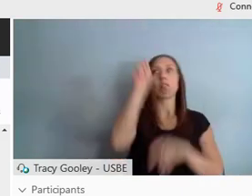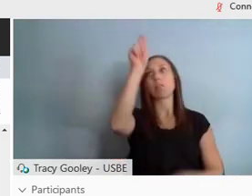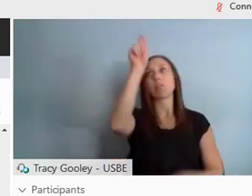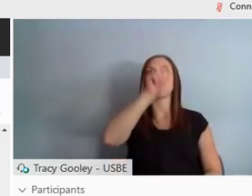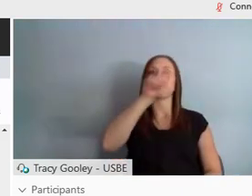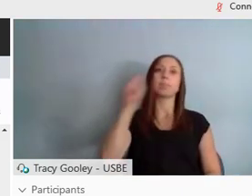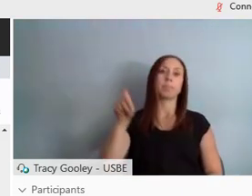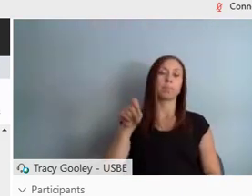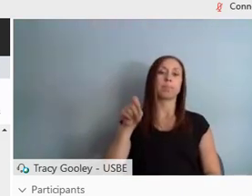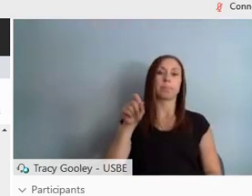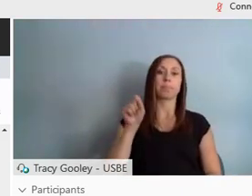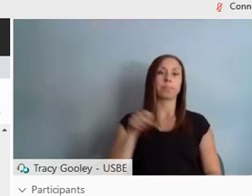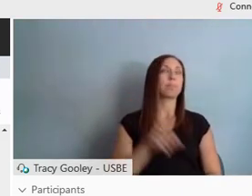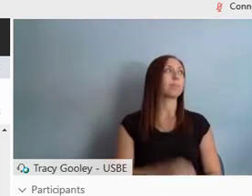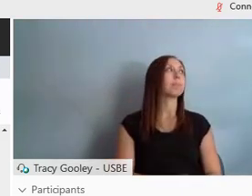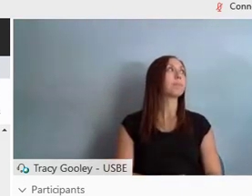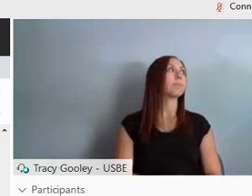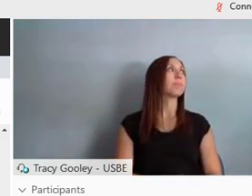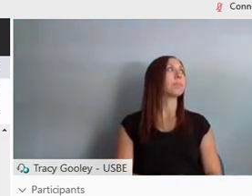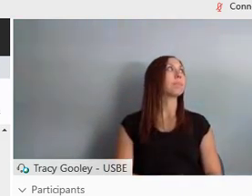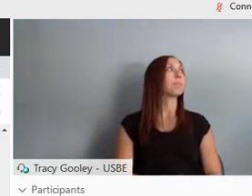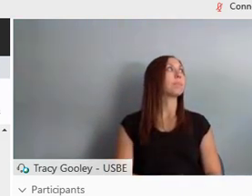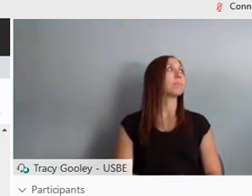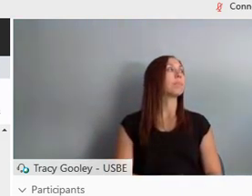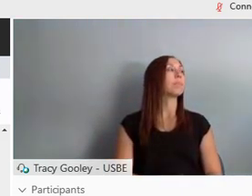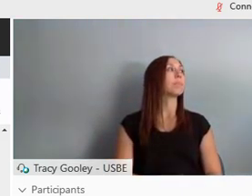mark it incorrect.